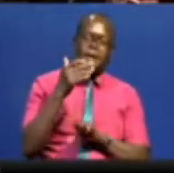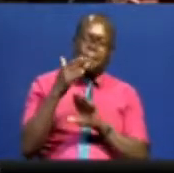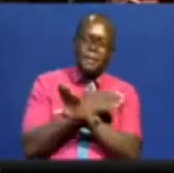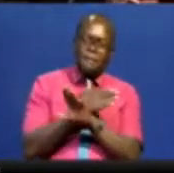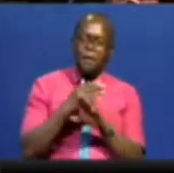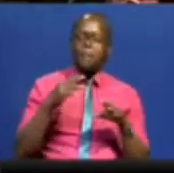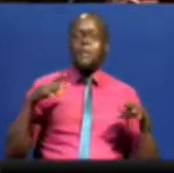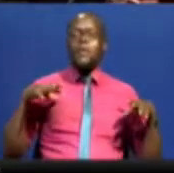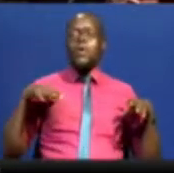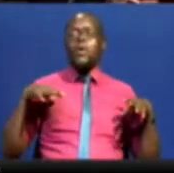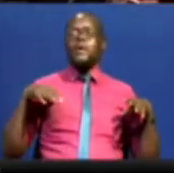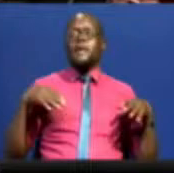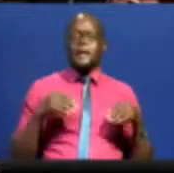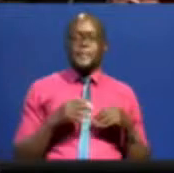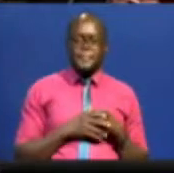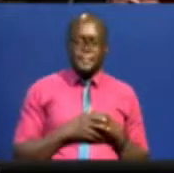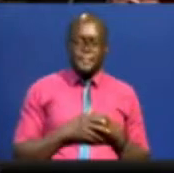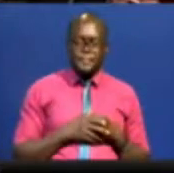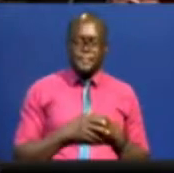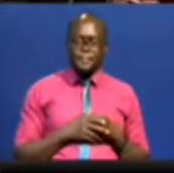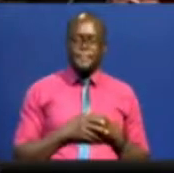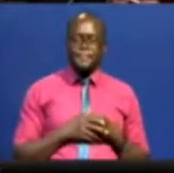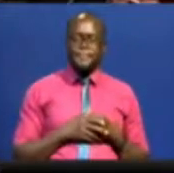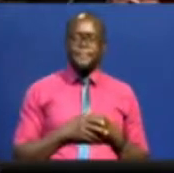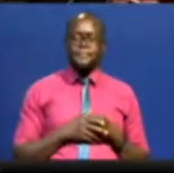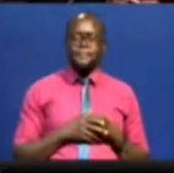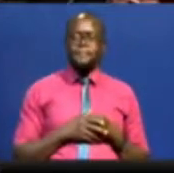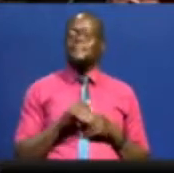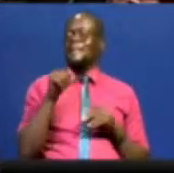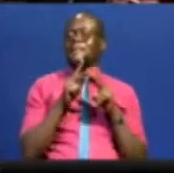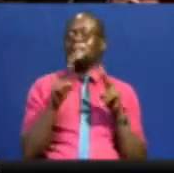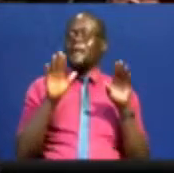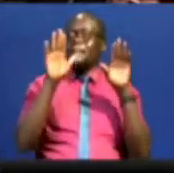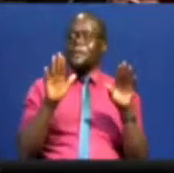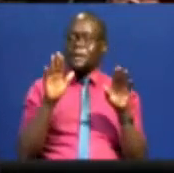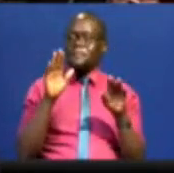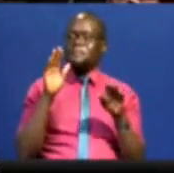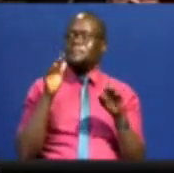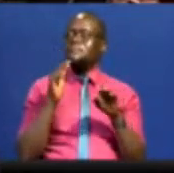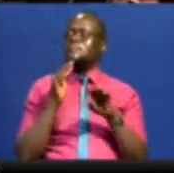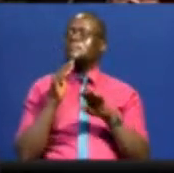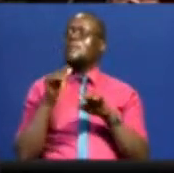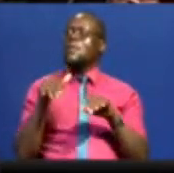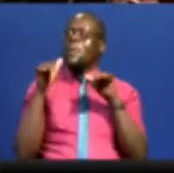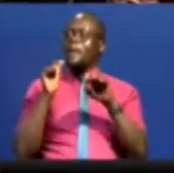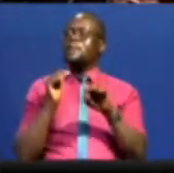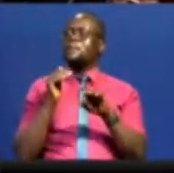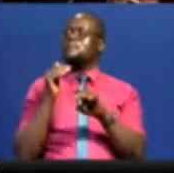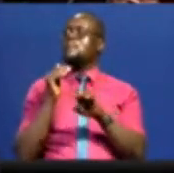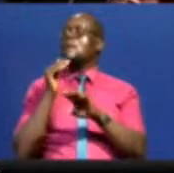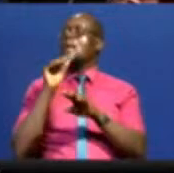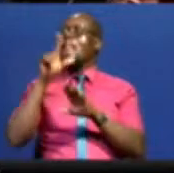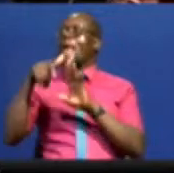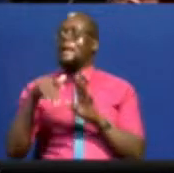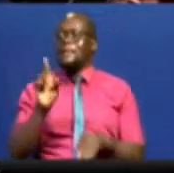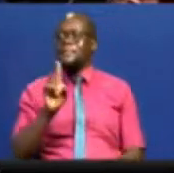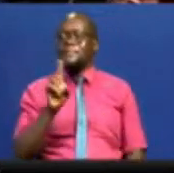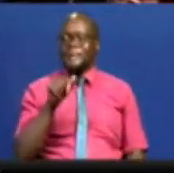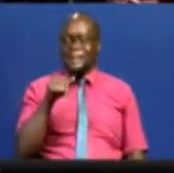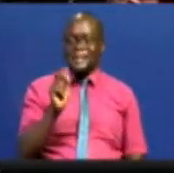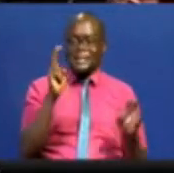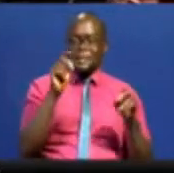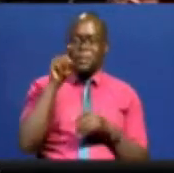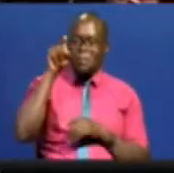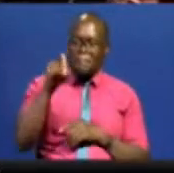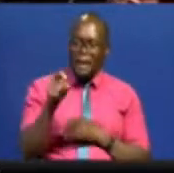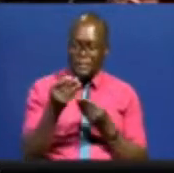proceed on recess? It's a matter that cannot be dealt with after the recess has started. It's an issue that